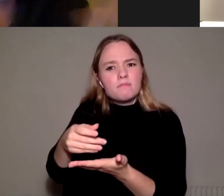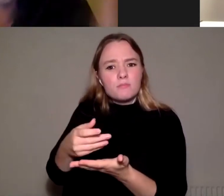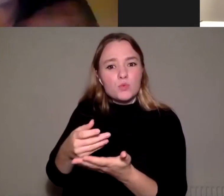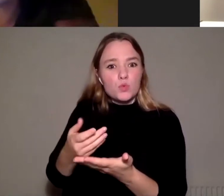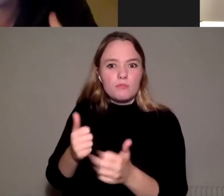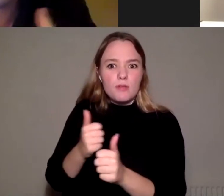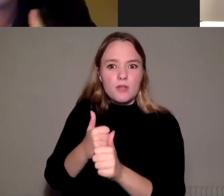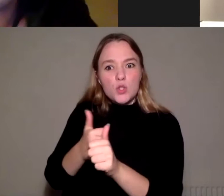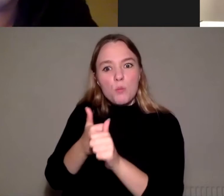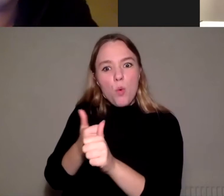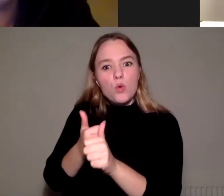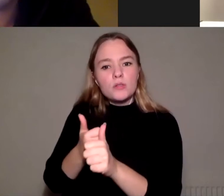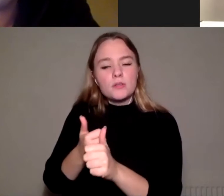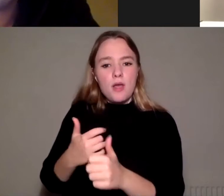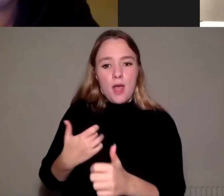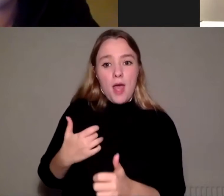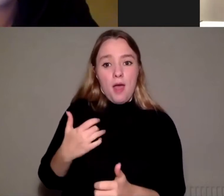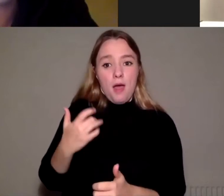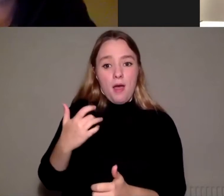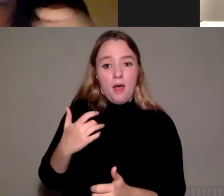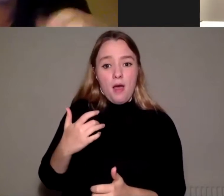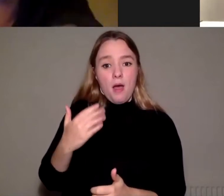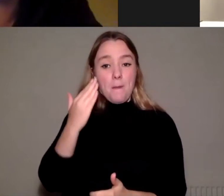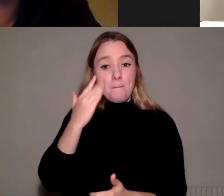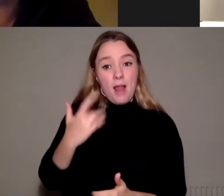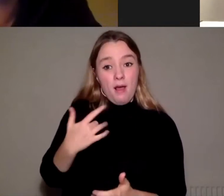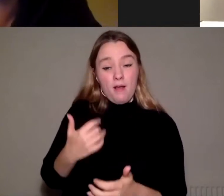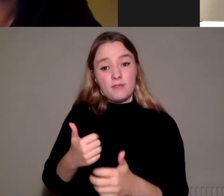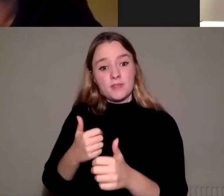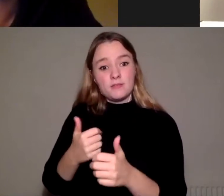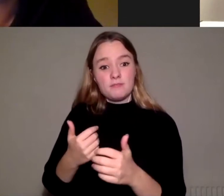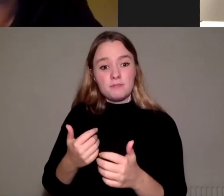you, Maia, directly in order to support your activism?